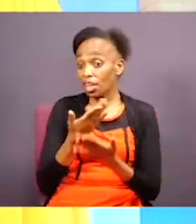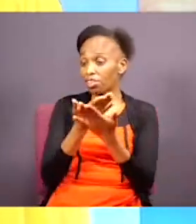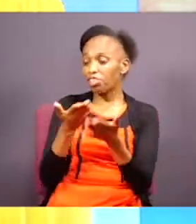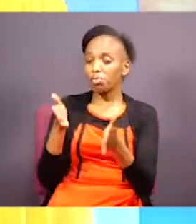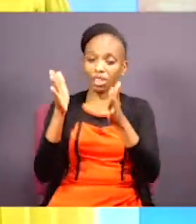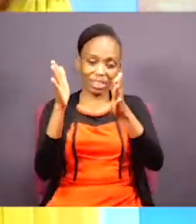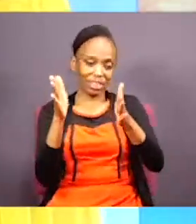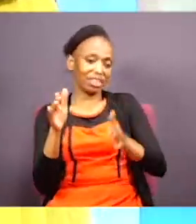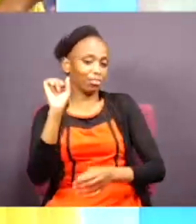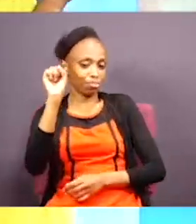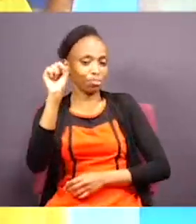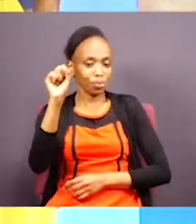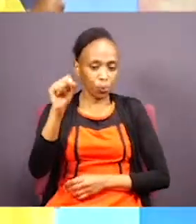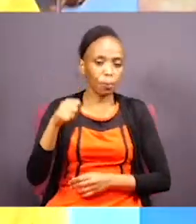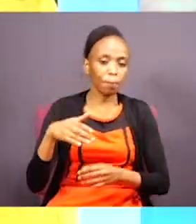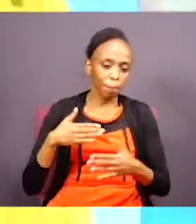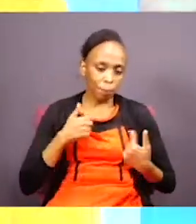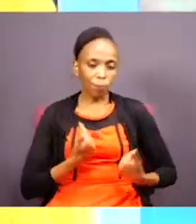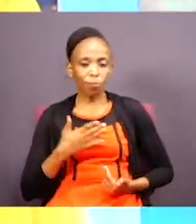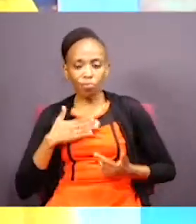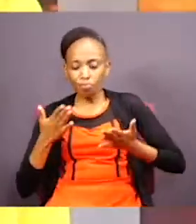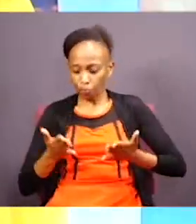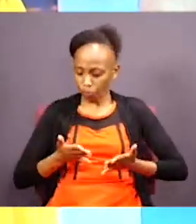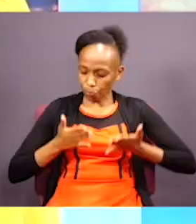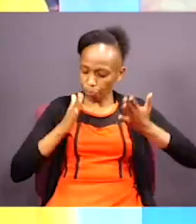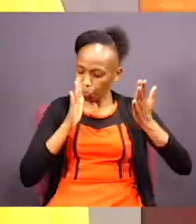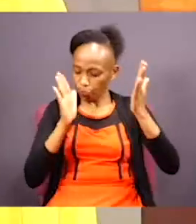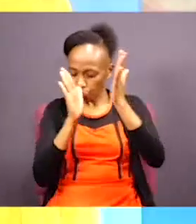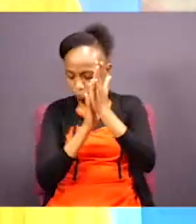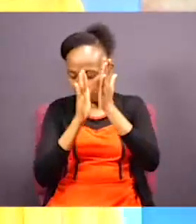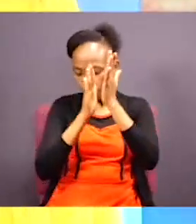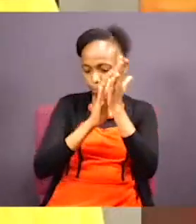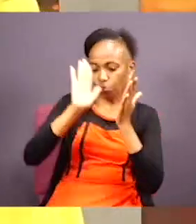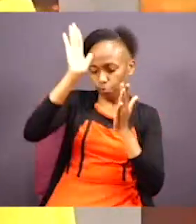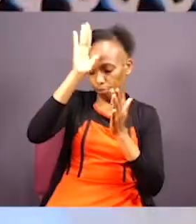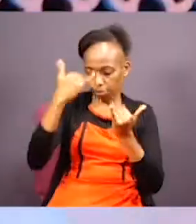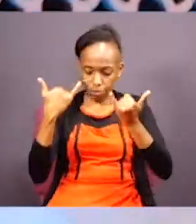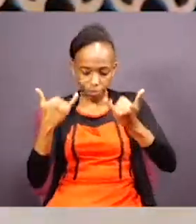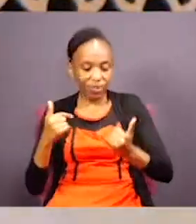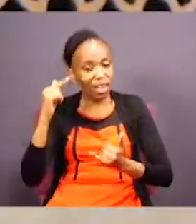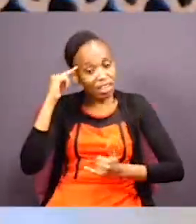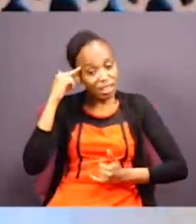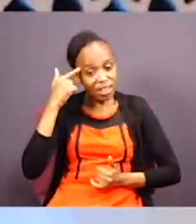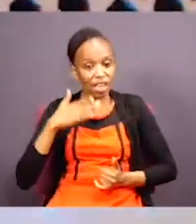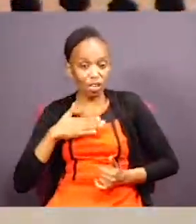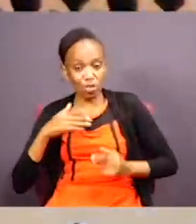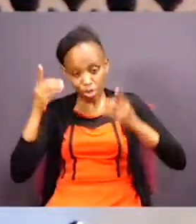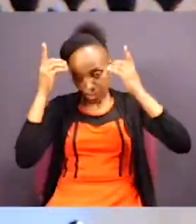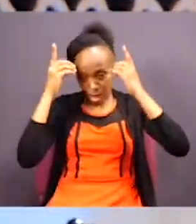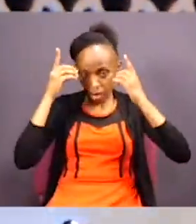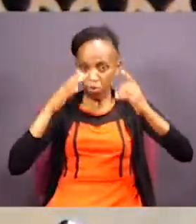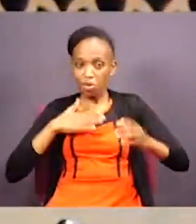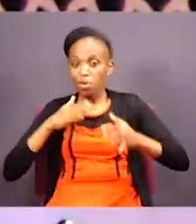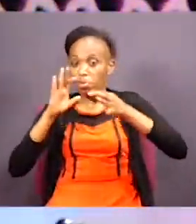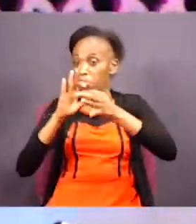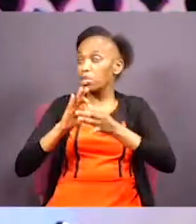everybody, let everybody, yeah. Moyo wangu tainuka na kukusifu baba. Akili yangu